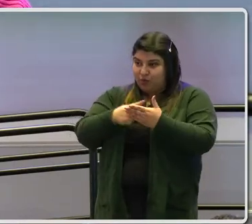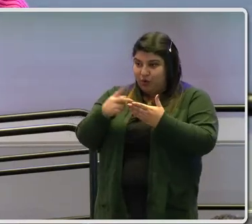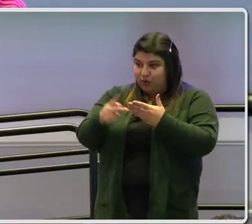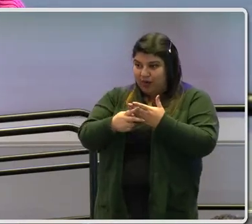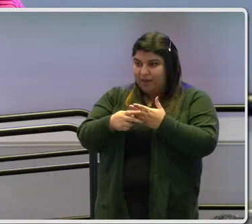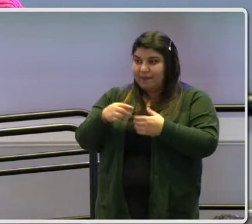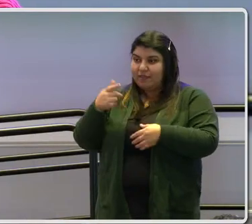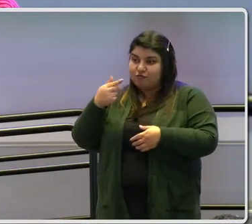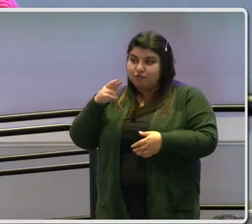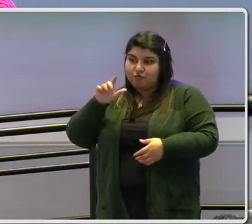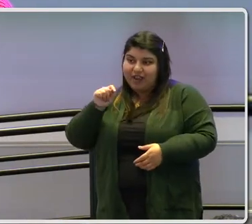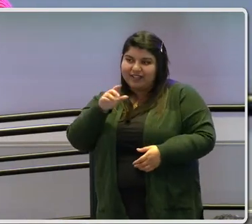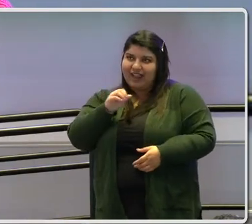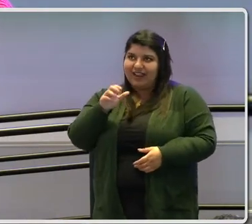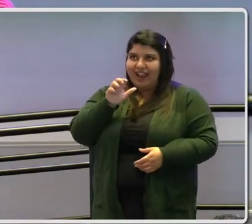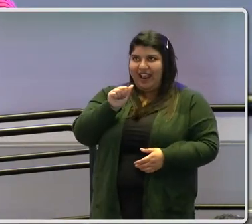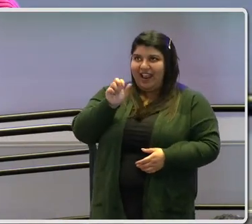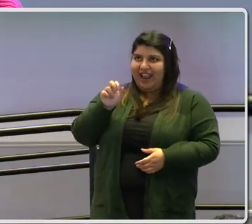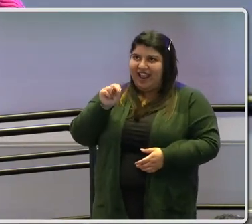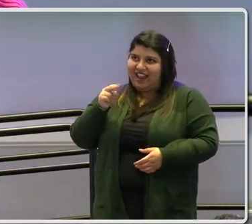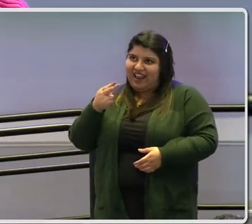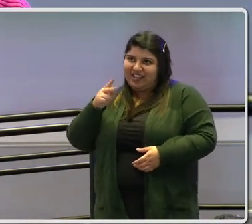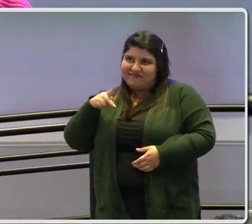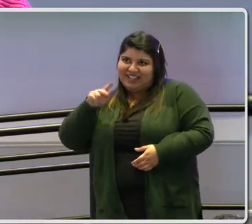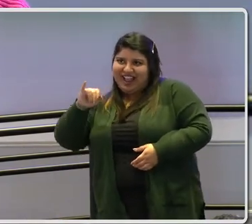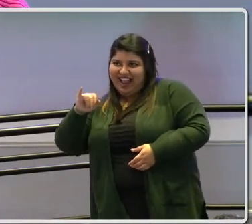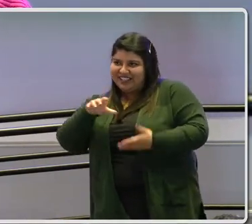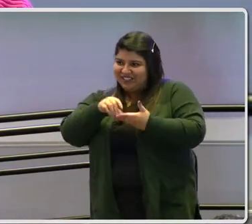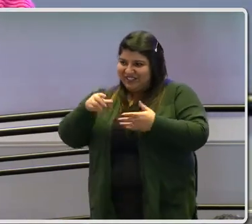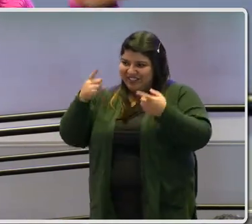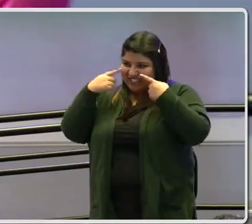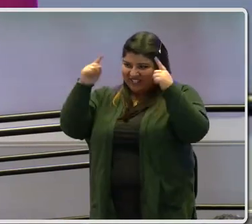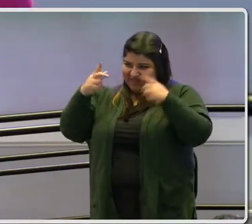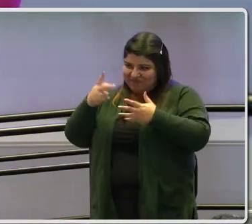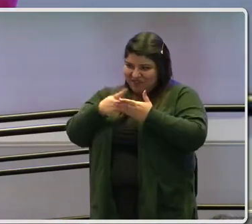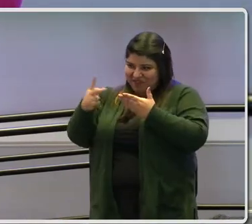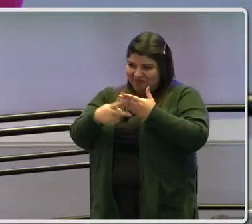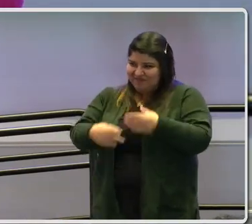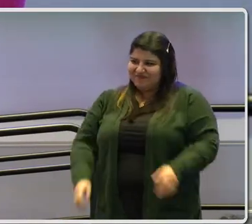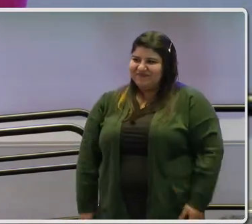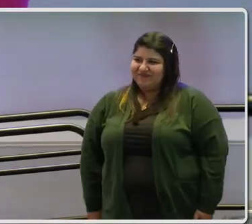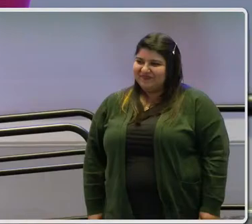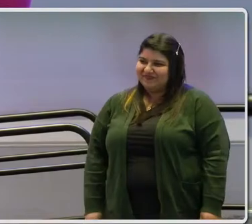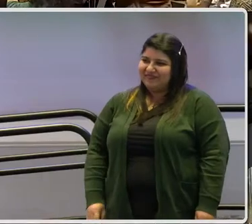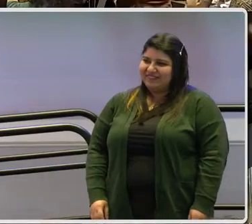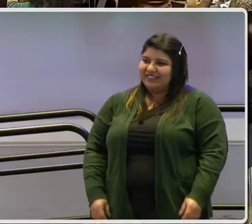the AANHPI Student Achievement Program.